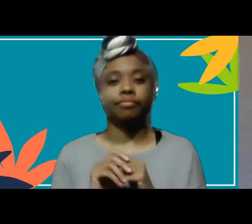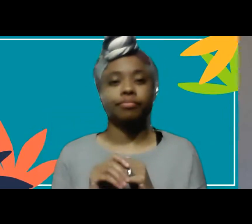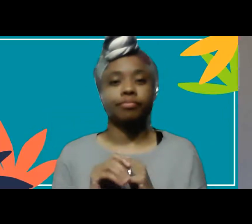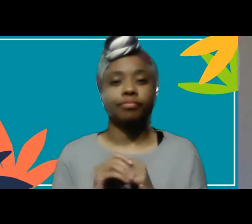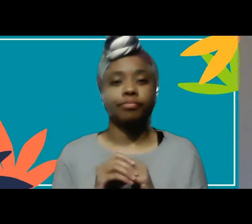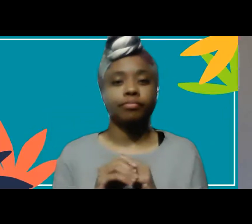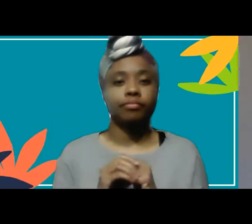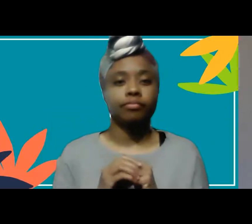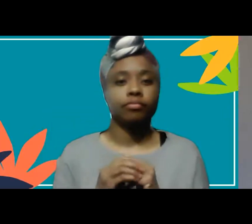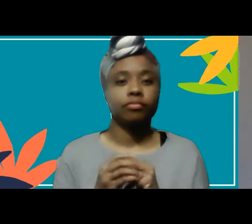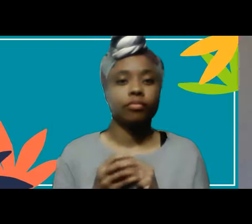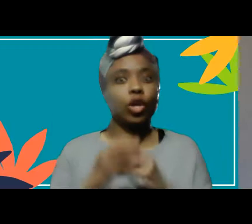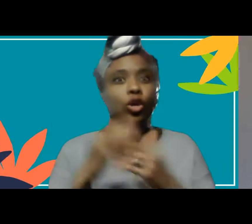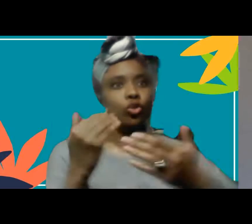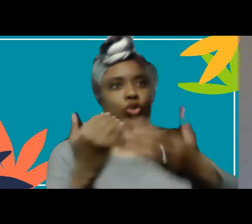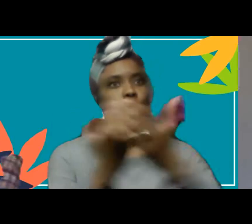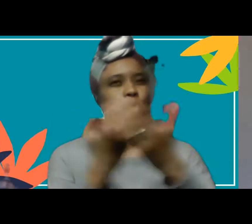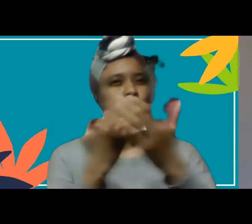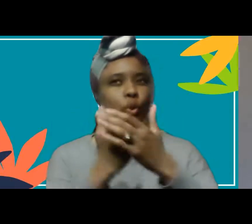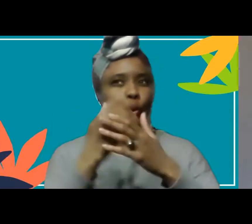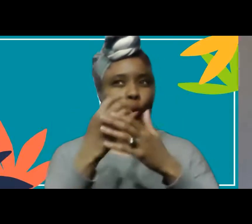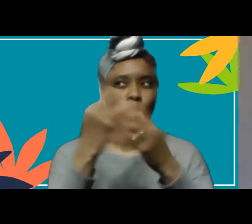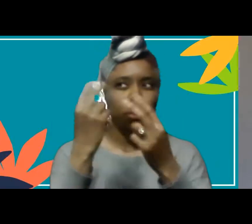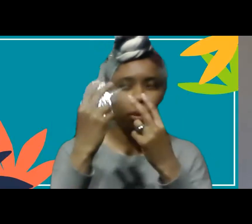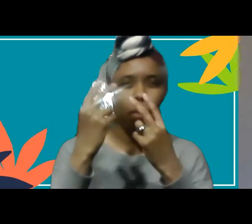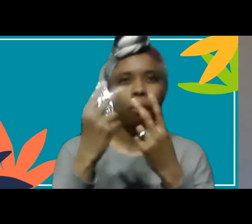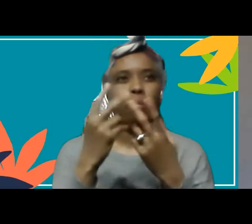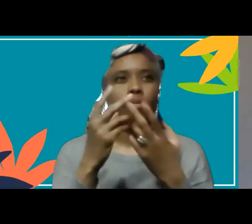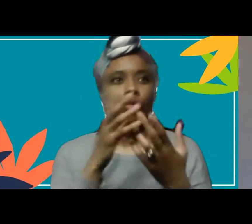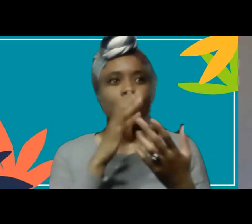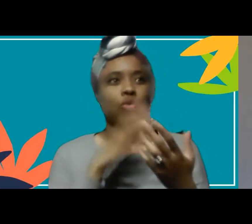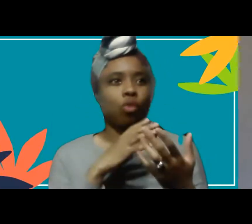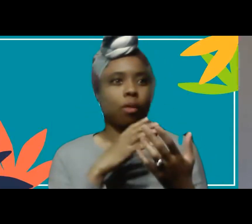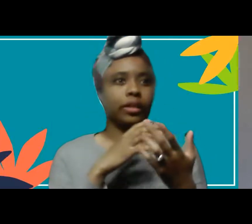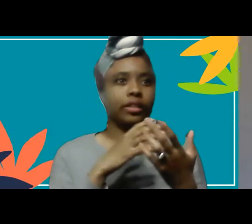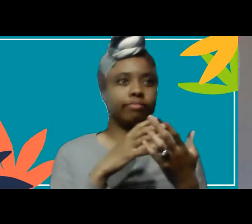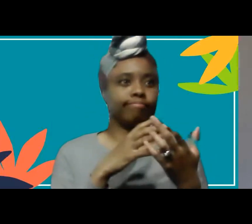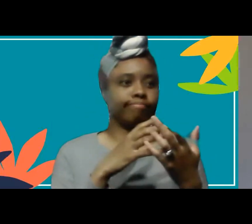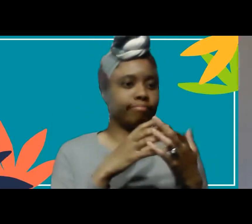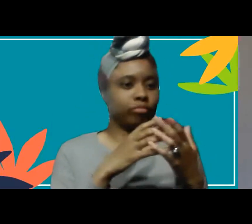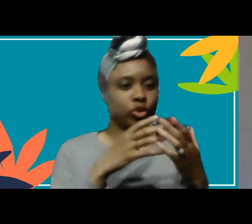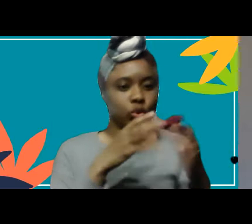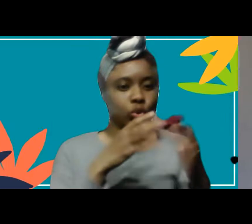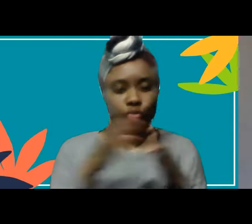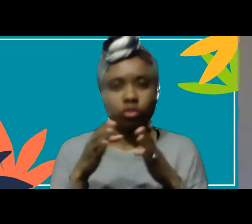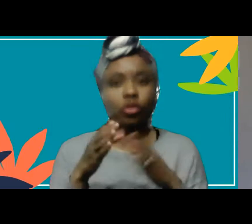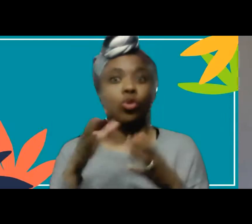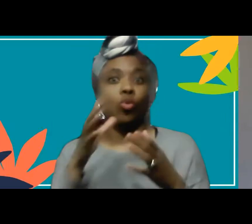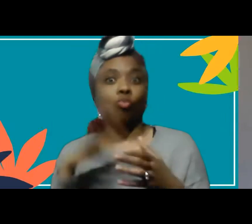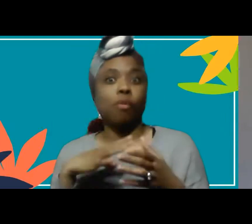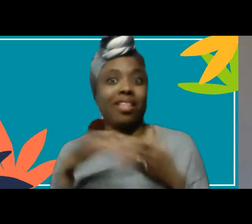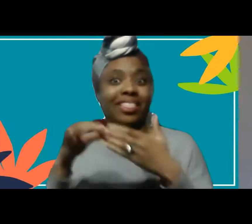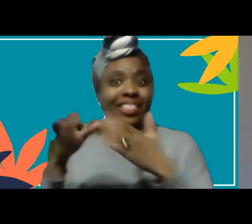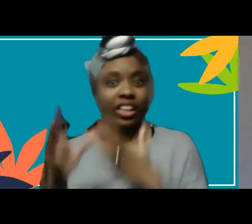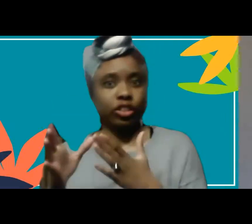fresh collective memory of potent women deities, potent women leaders who were very